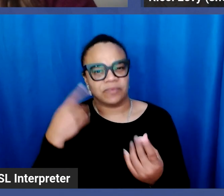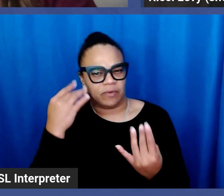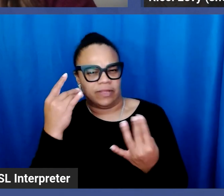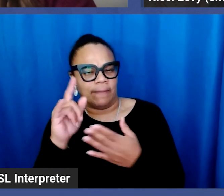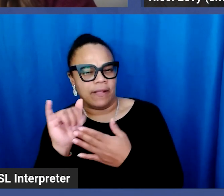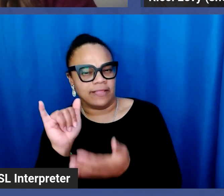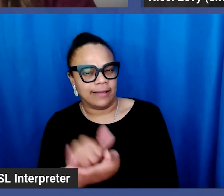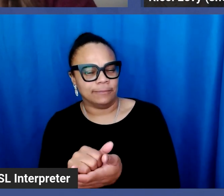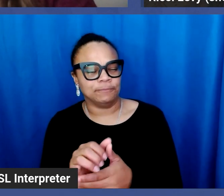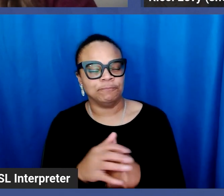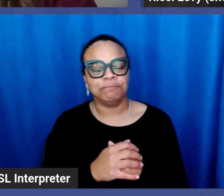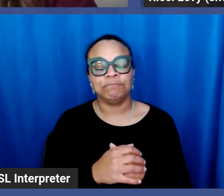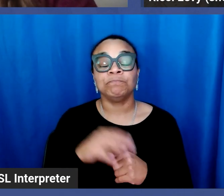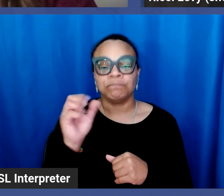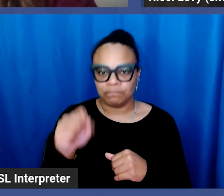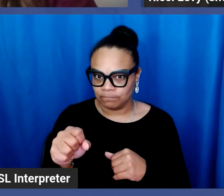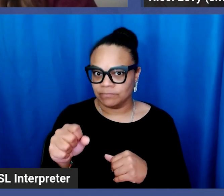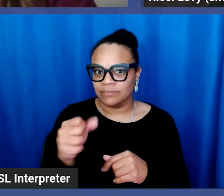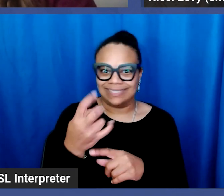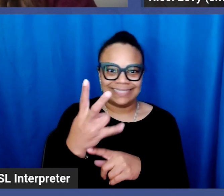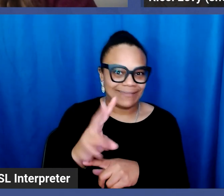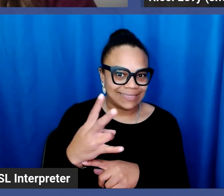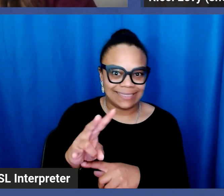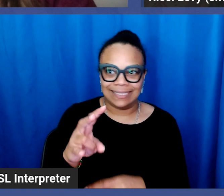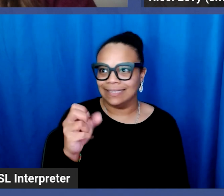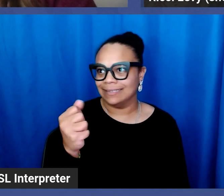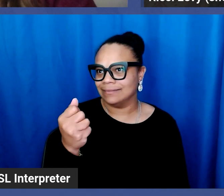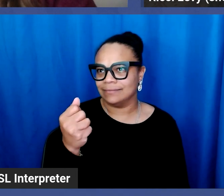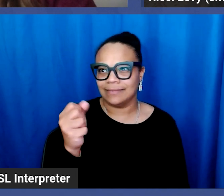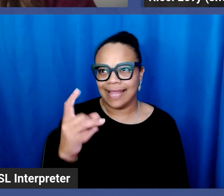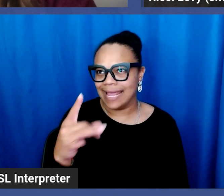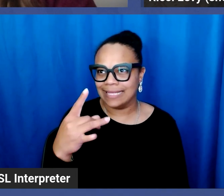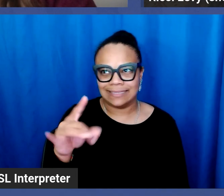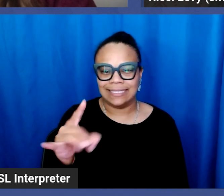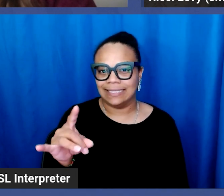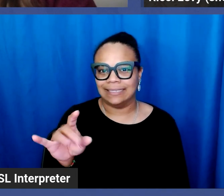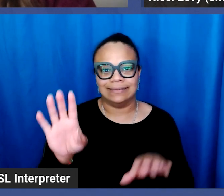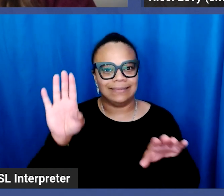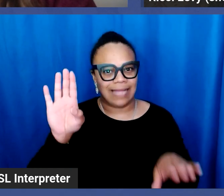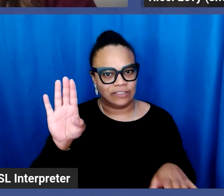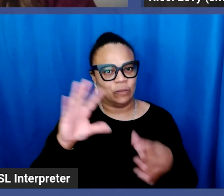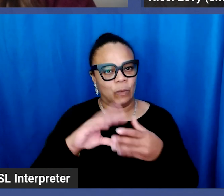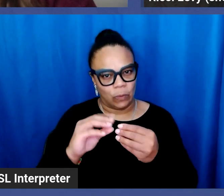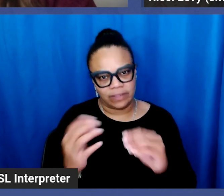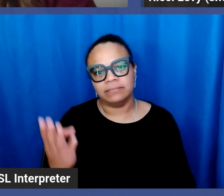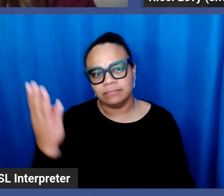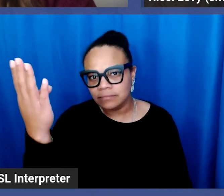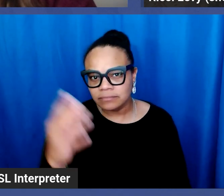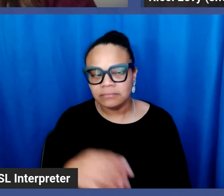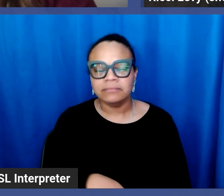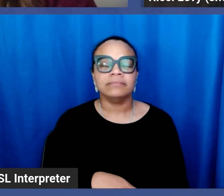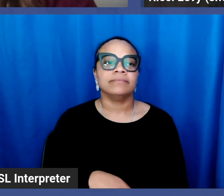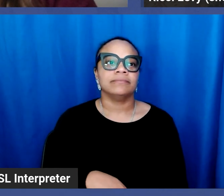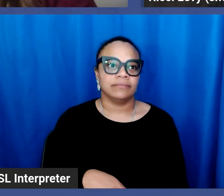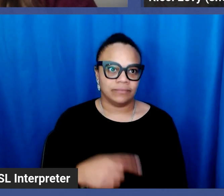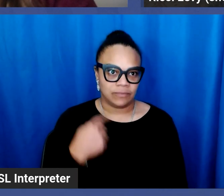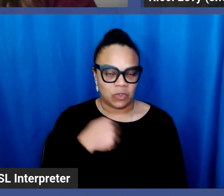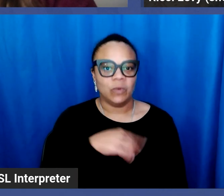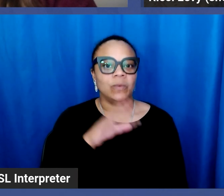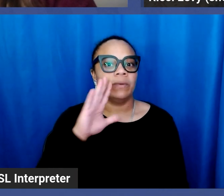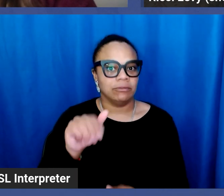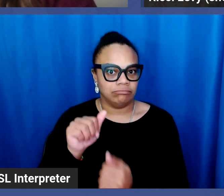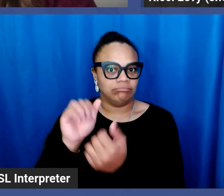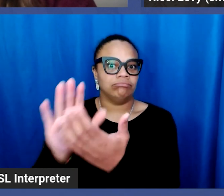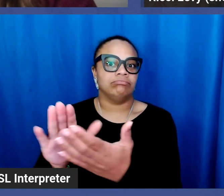Yes, 17 or 18 pieces of testimony. We're going to the Supreme